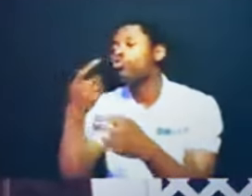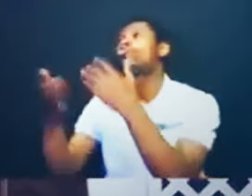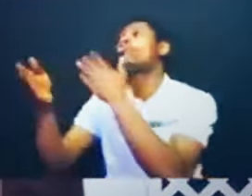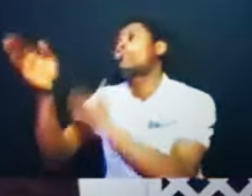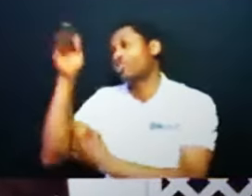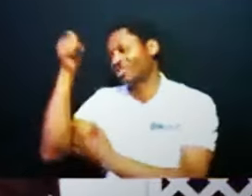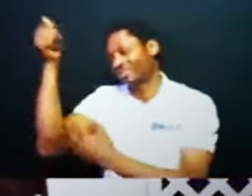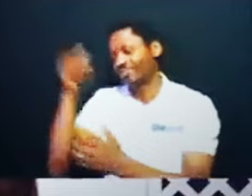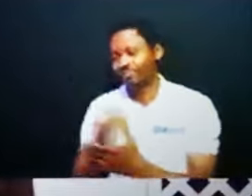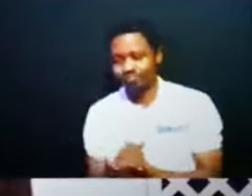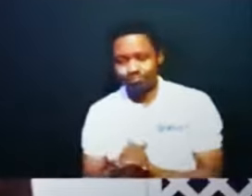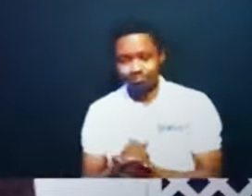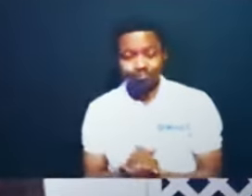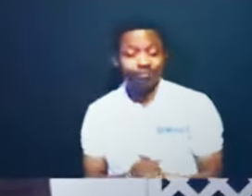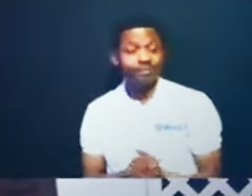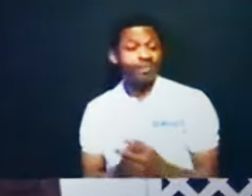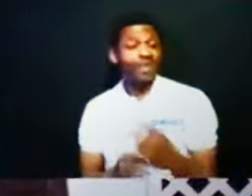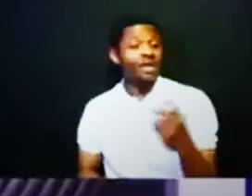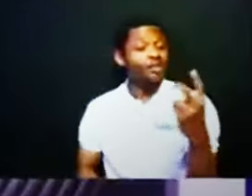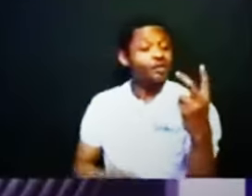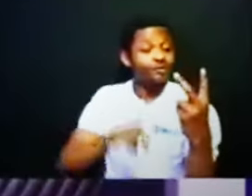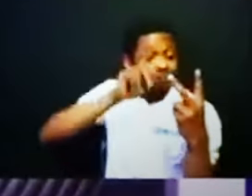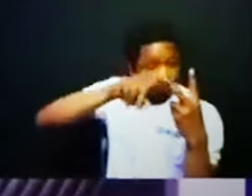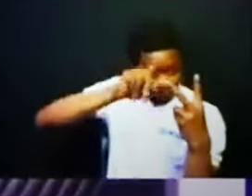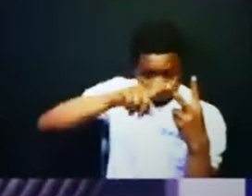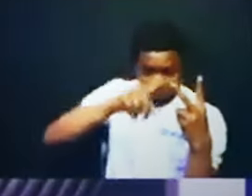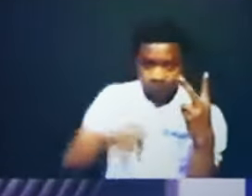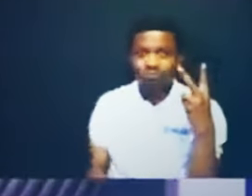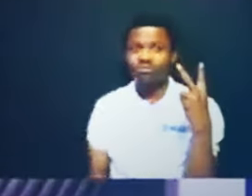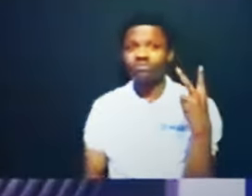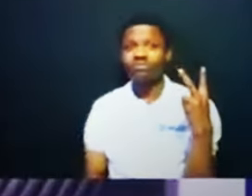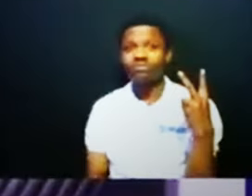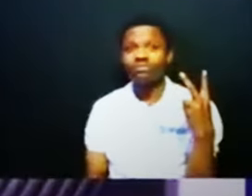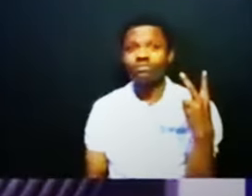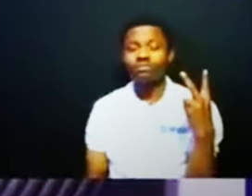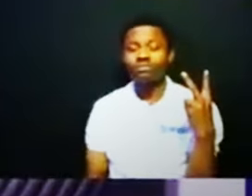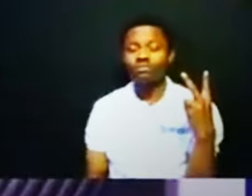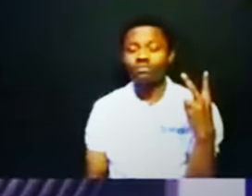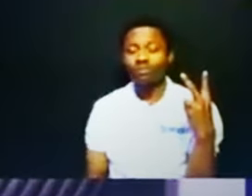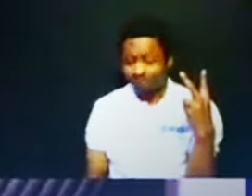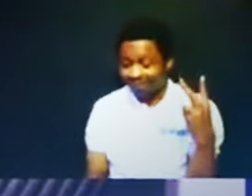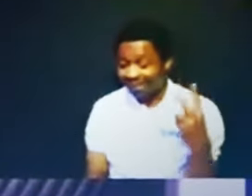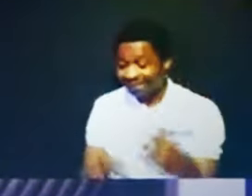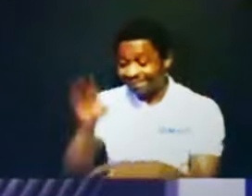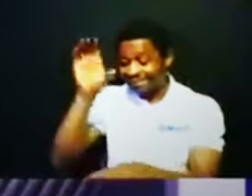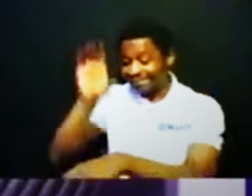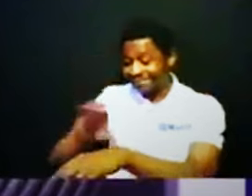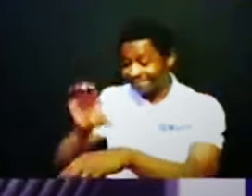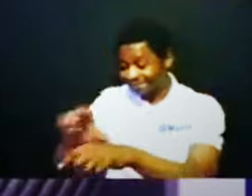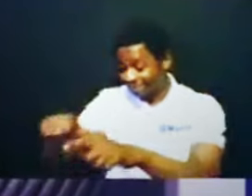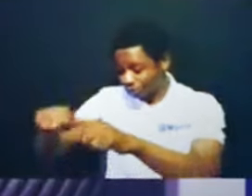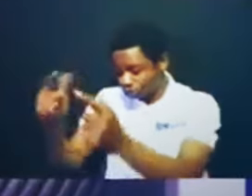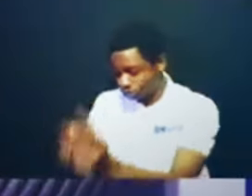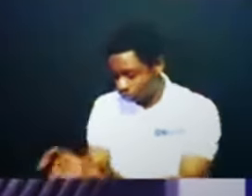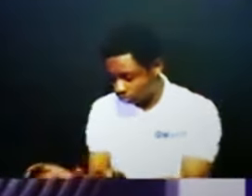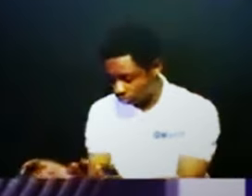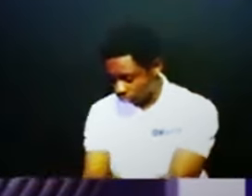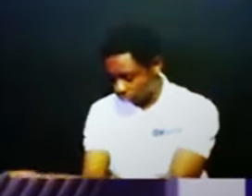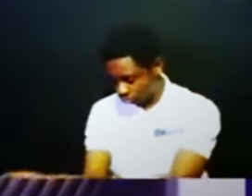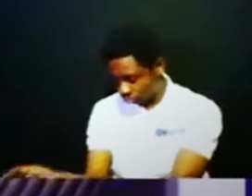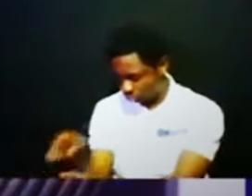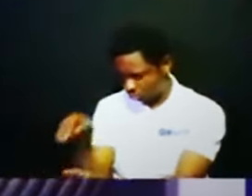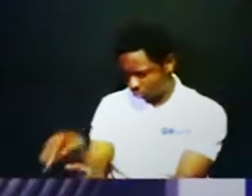number two, the church consists of those who have turned away from wickedness towards